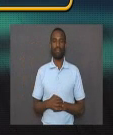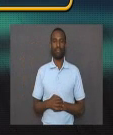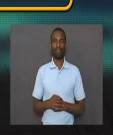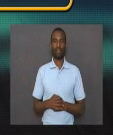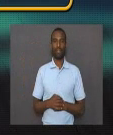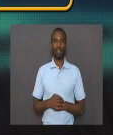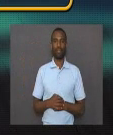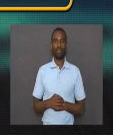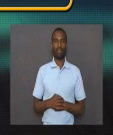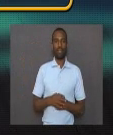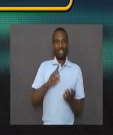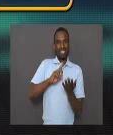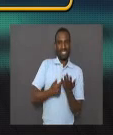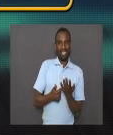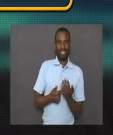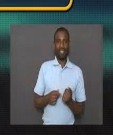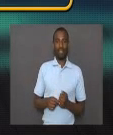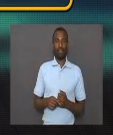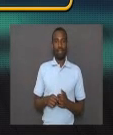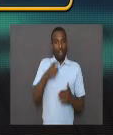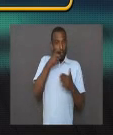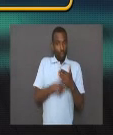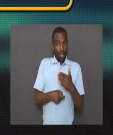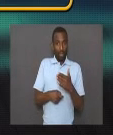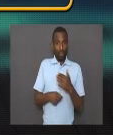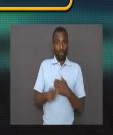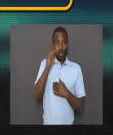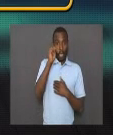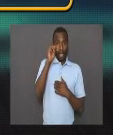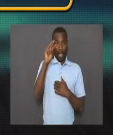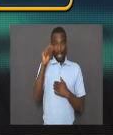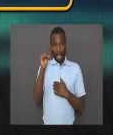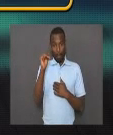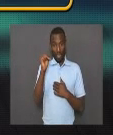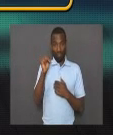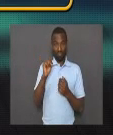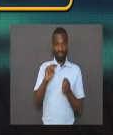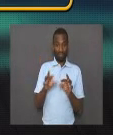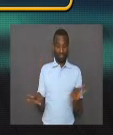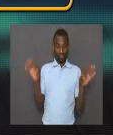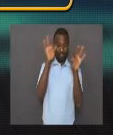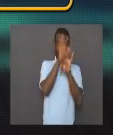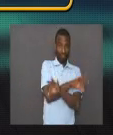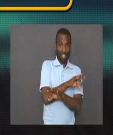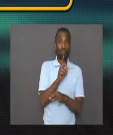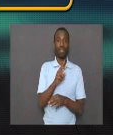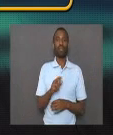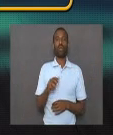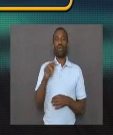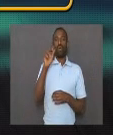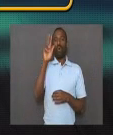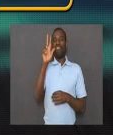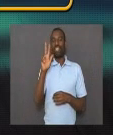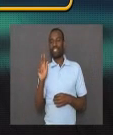So we can replace the value of Nm over 3 with the